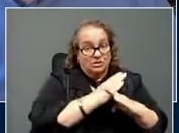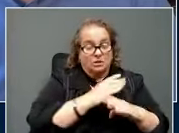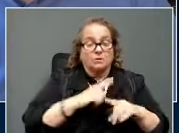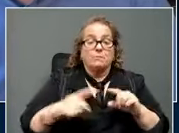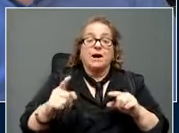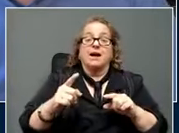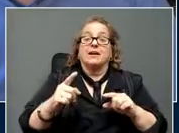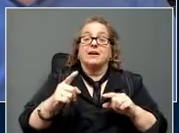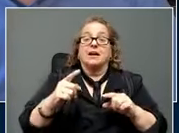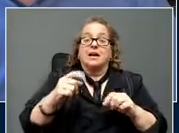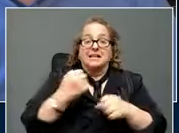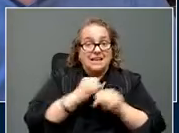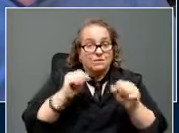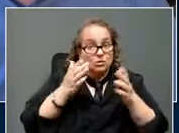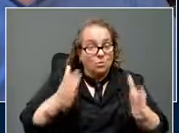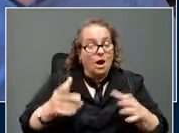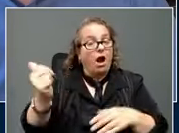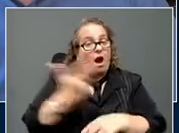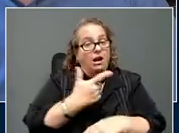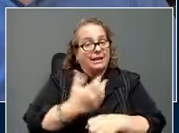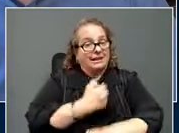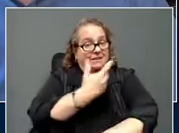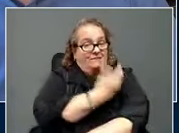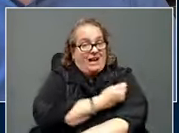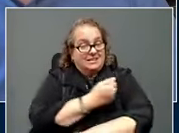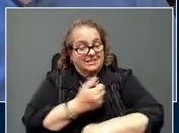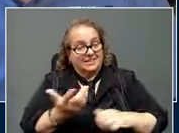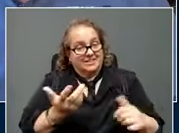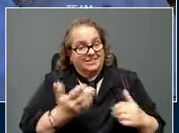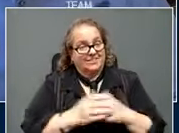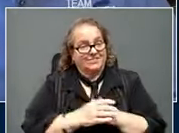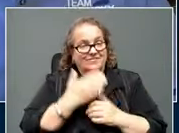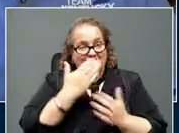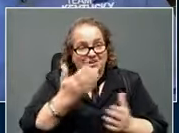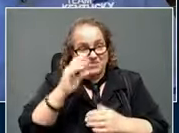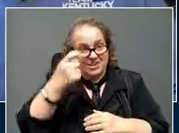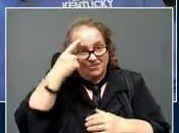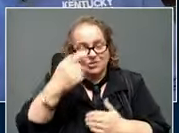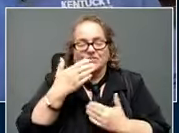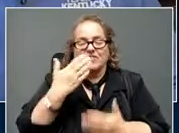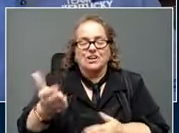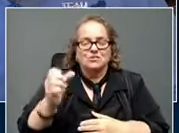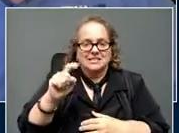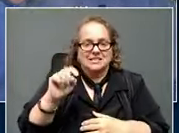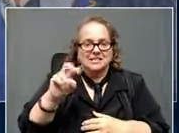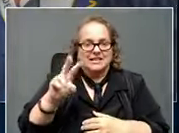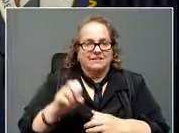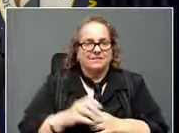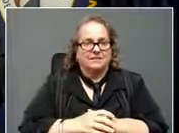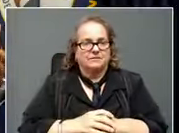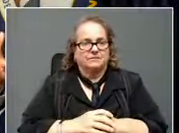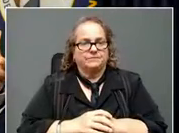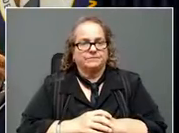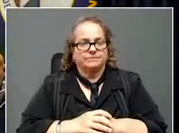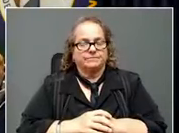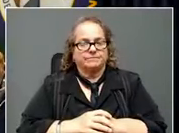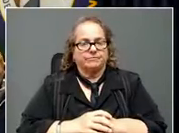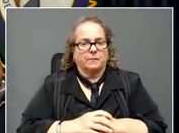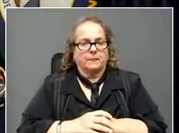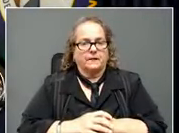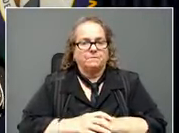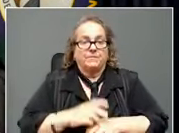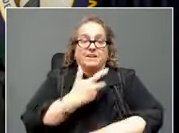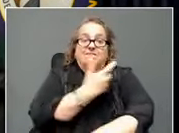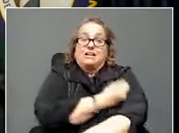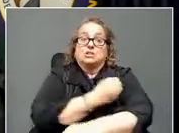vaccine. So thank you, Governor. Back to you. Thank you, Steve. Vaccination openings. There are a lot. No matter